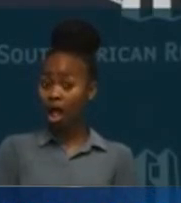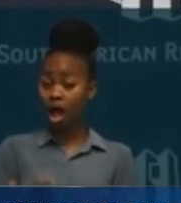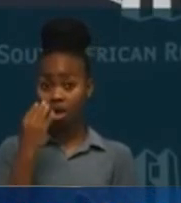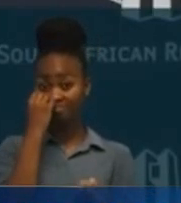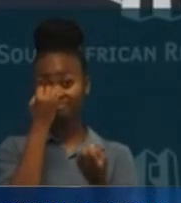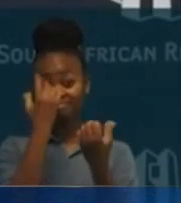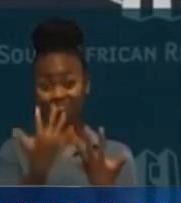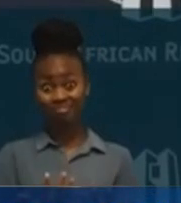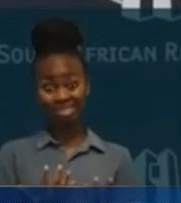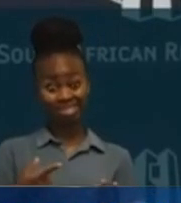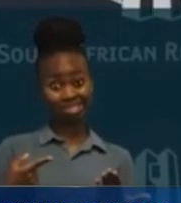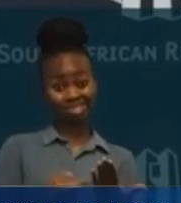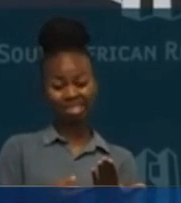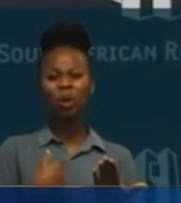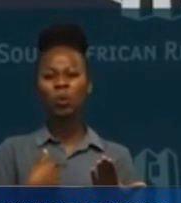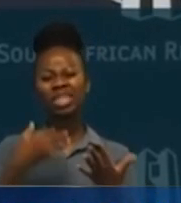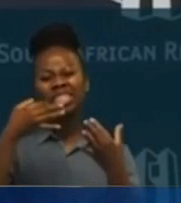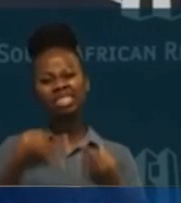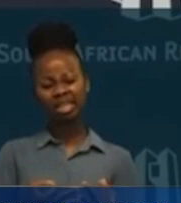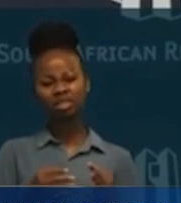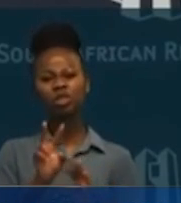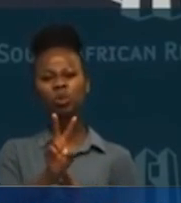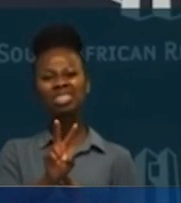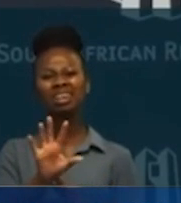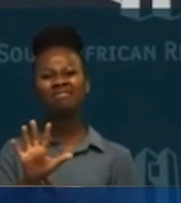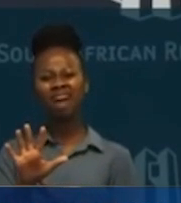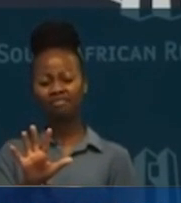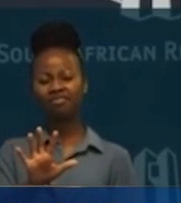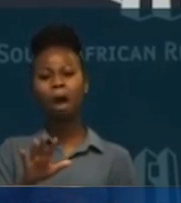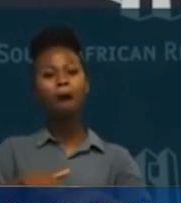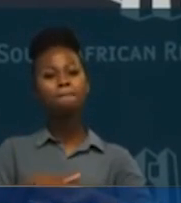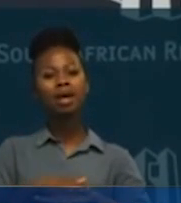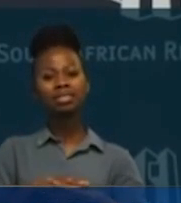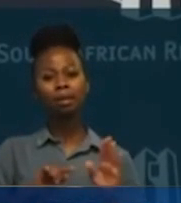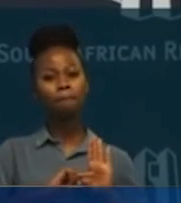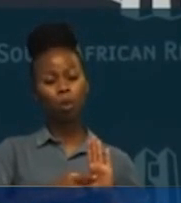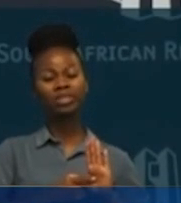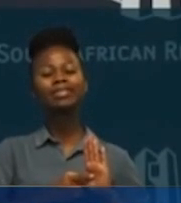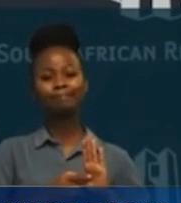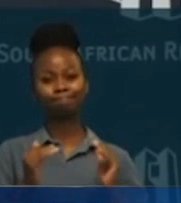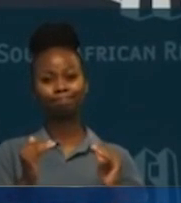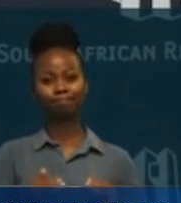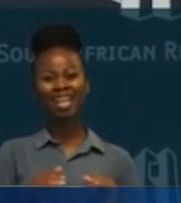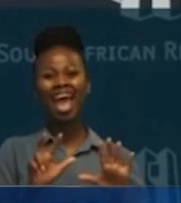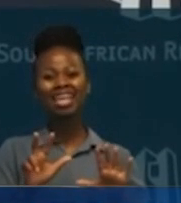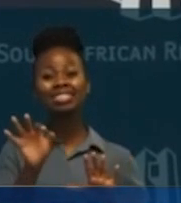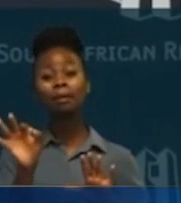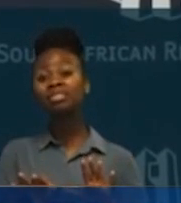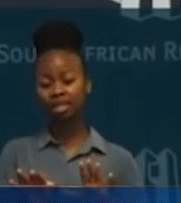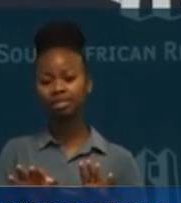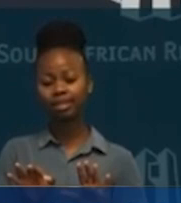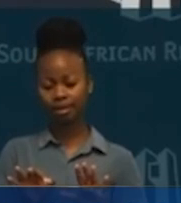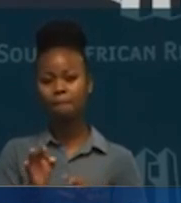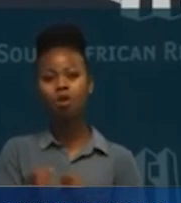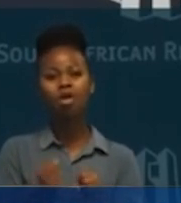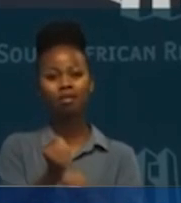The MPC decided to reduce the policy rate by 25 basis points to 8% per annum with effect from